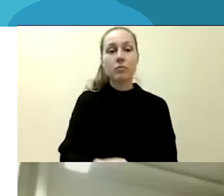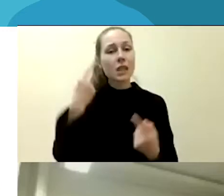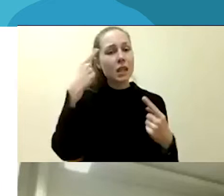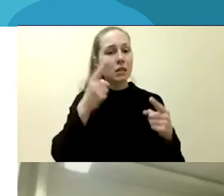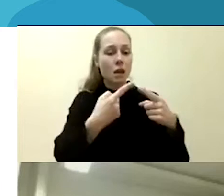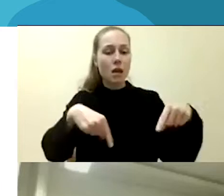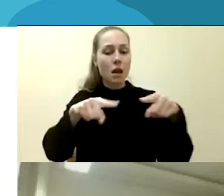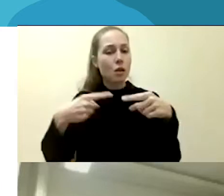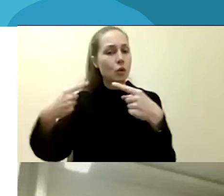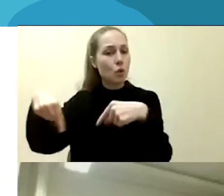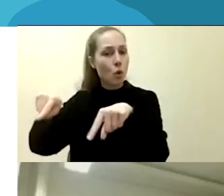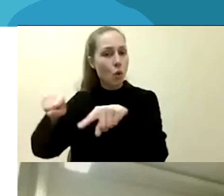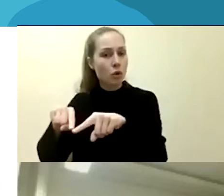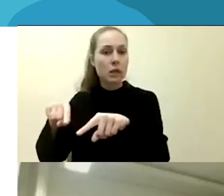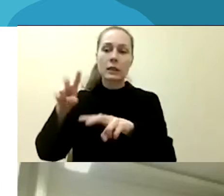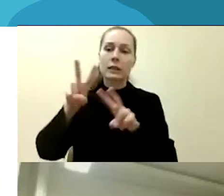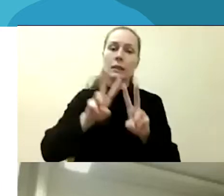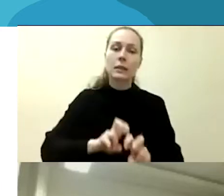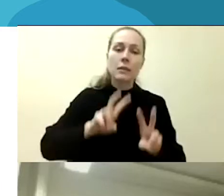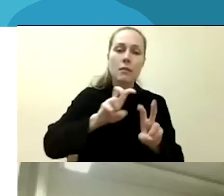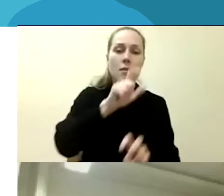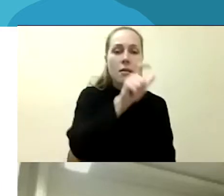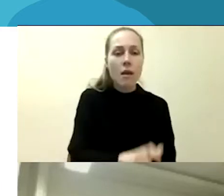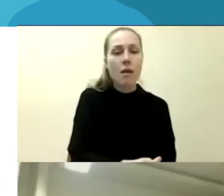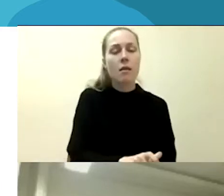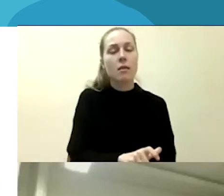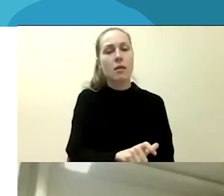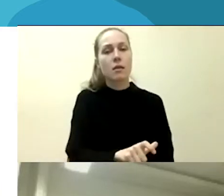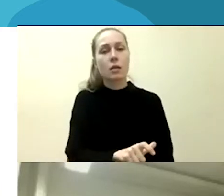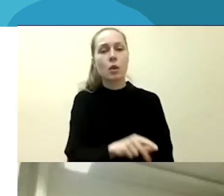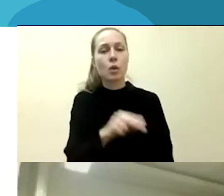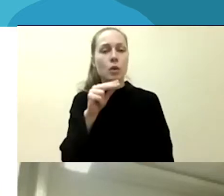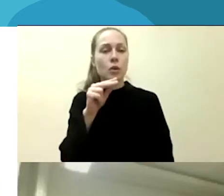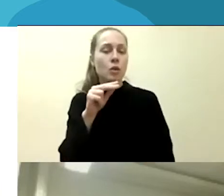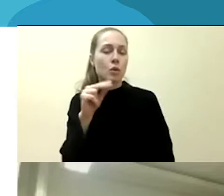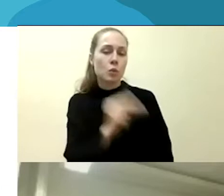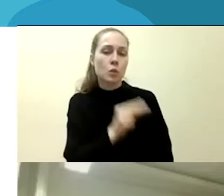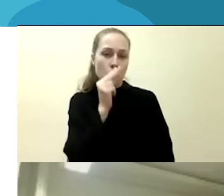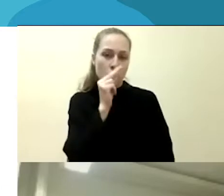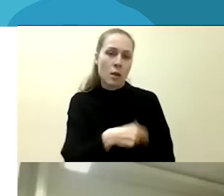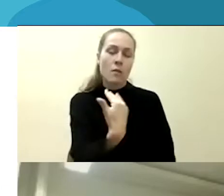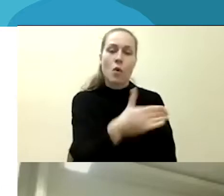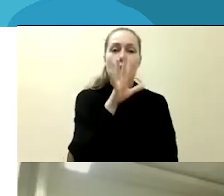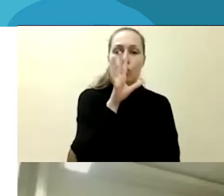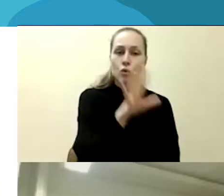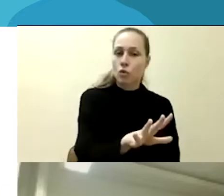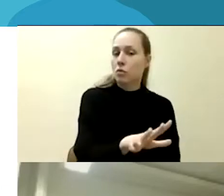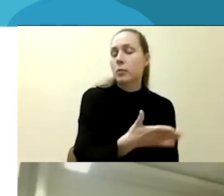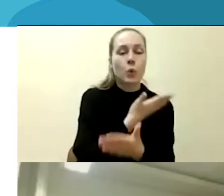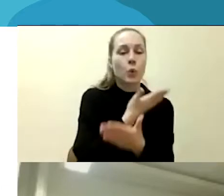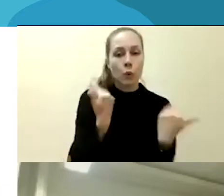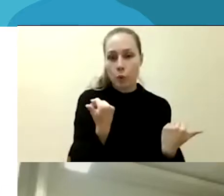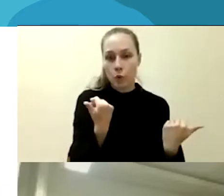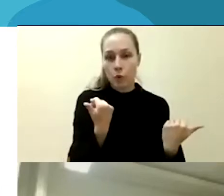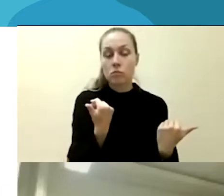investigator who investigate the hate crimes. Also, internal education feedback.